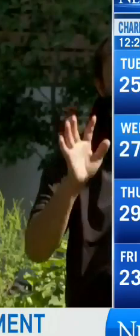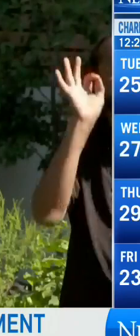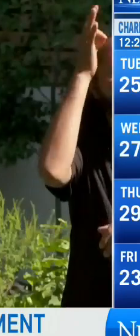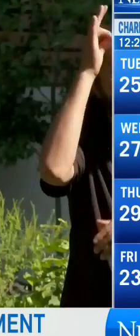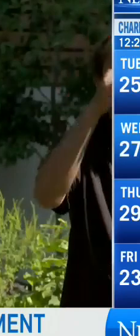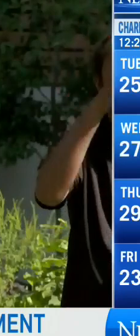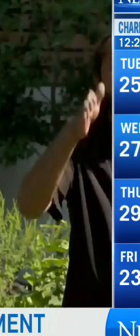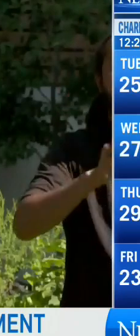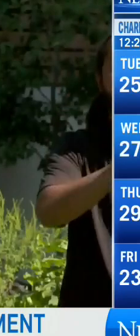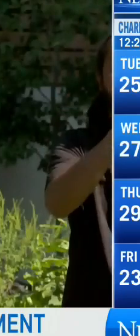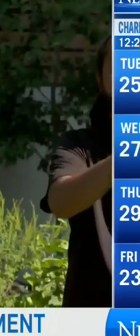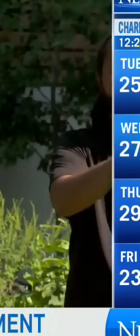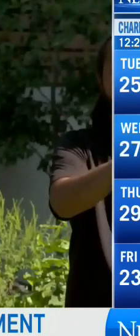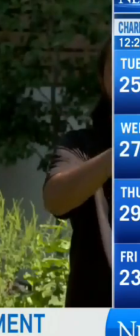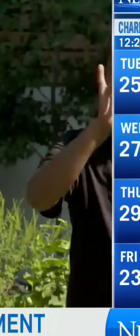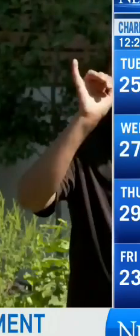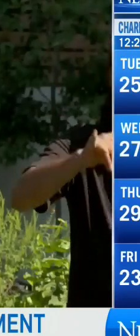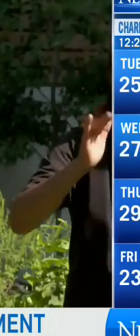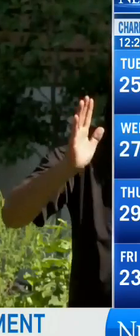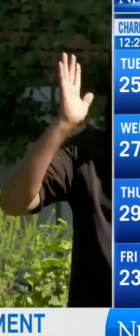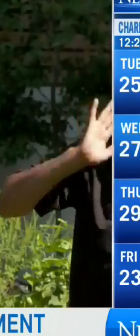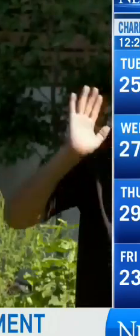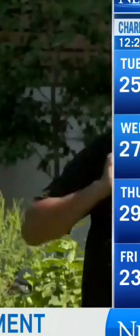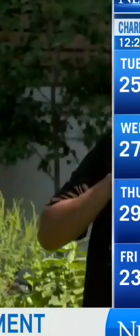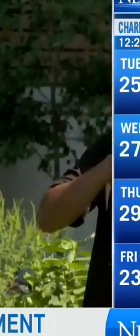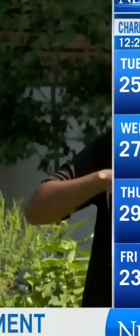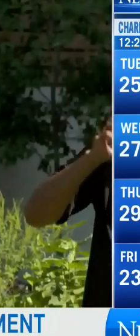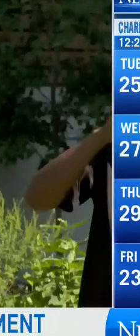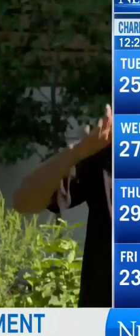was envisaged in the National Housing Strategy Act.